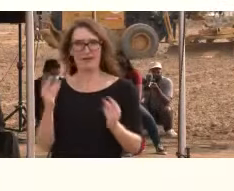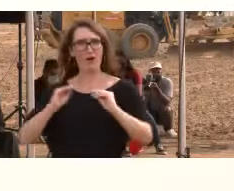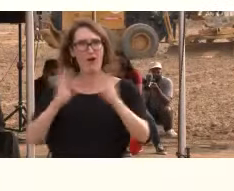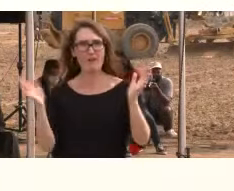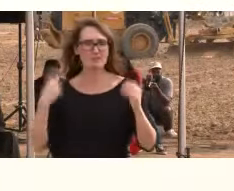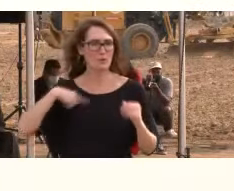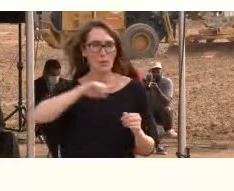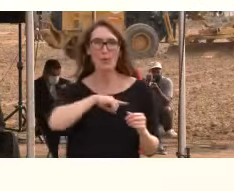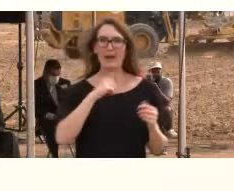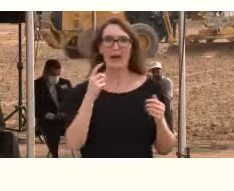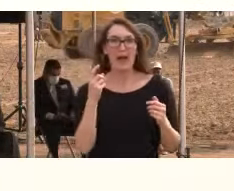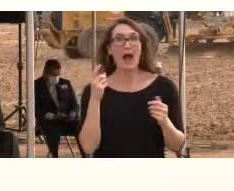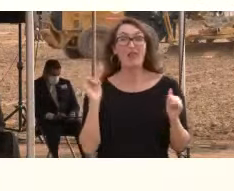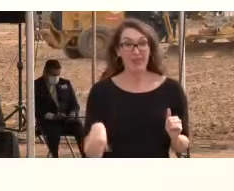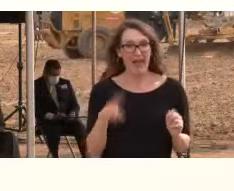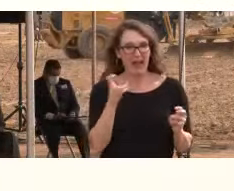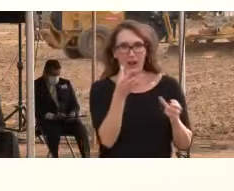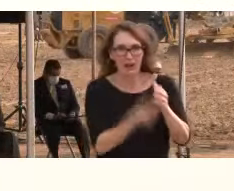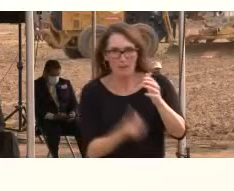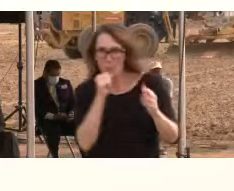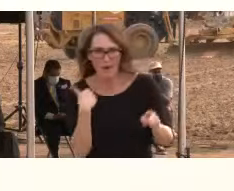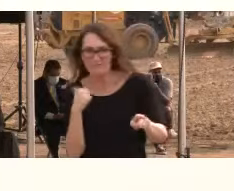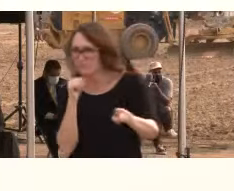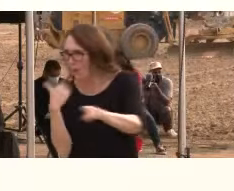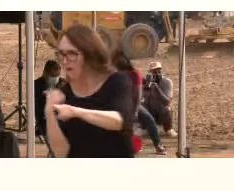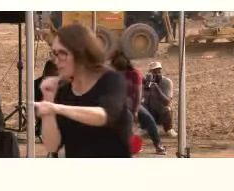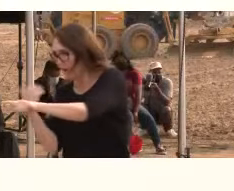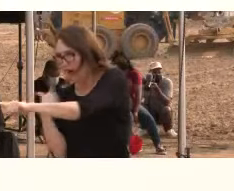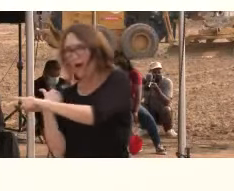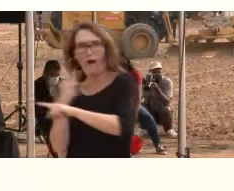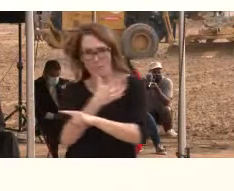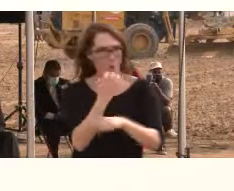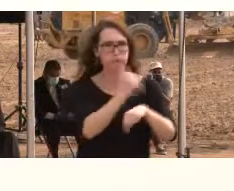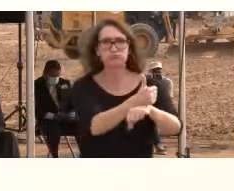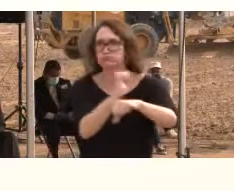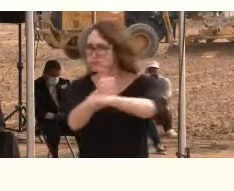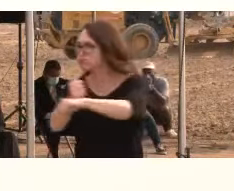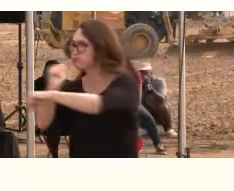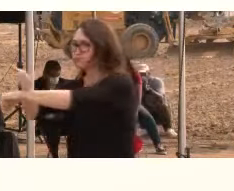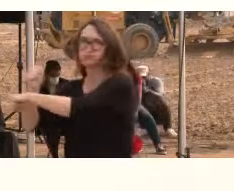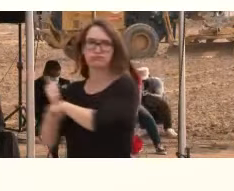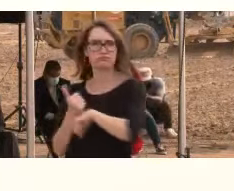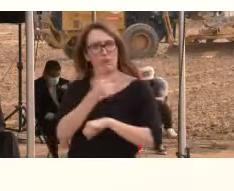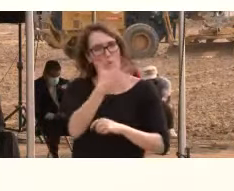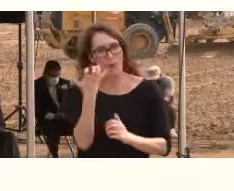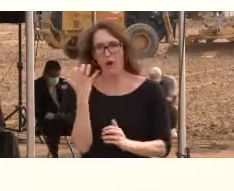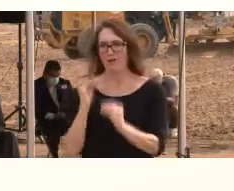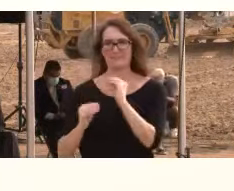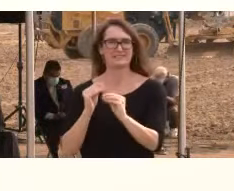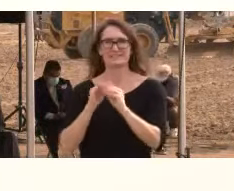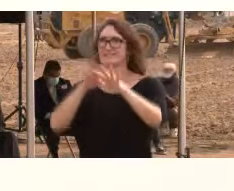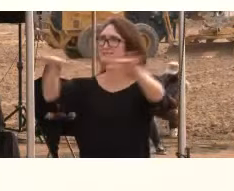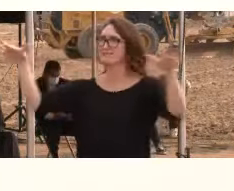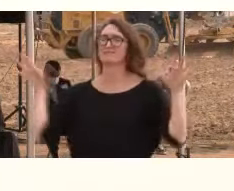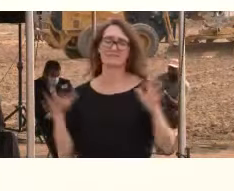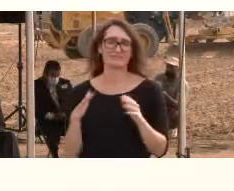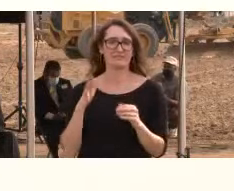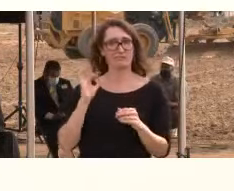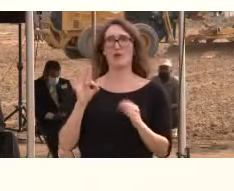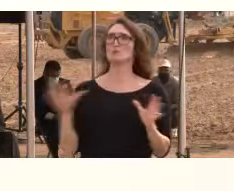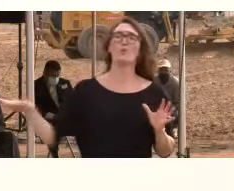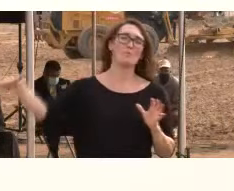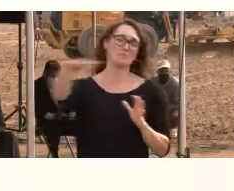we're into repairing gaps and breaches. This has been a breach in our community. It's going to be repaired. My charge to all of you,